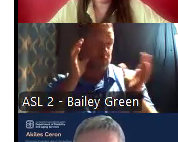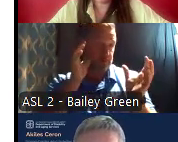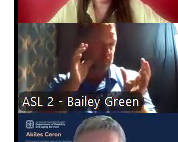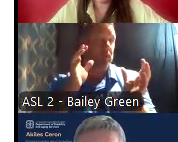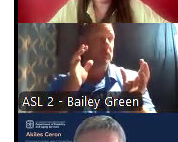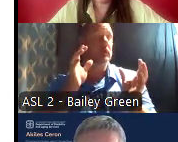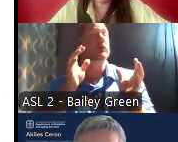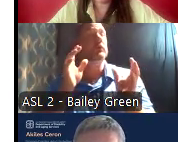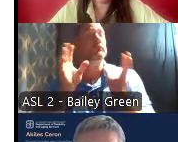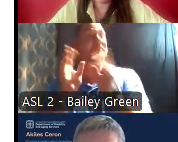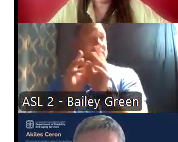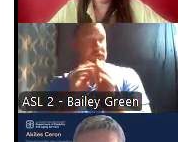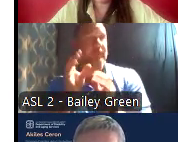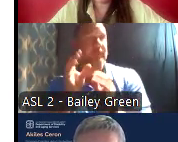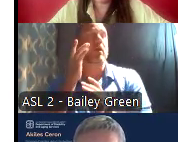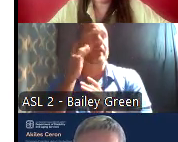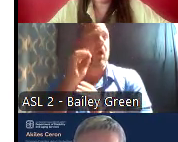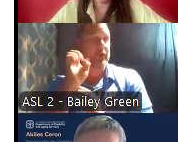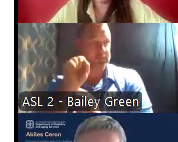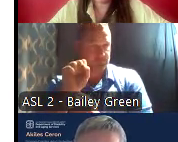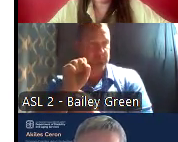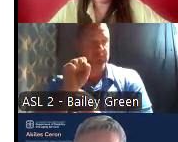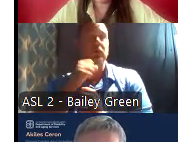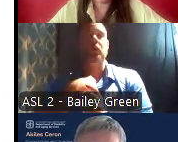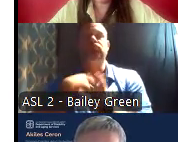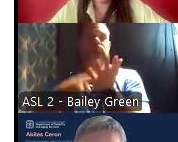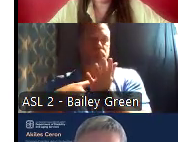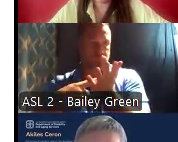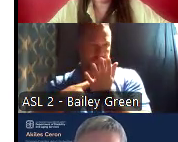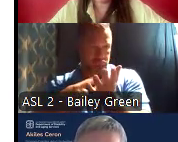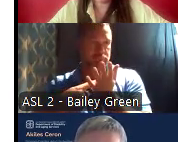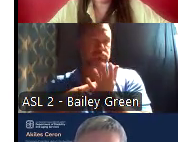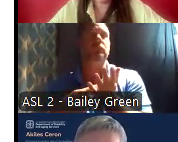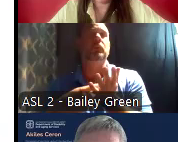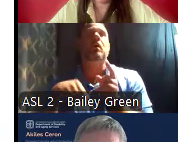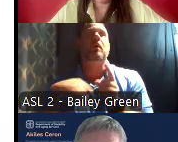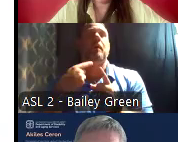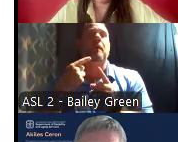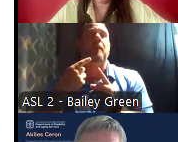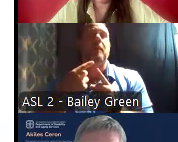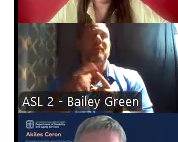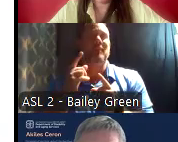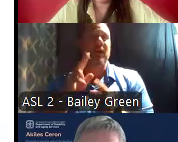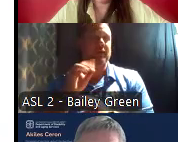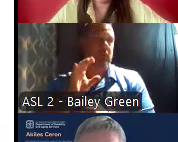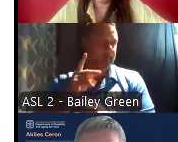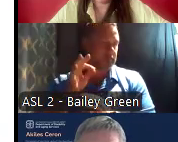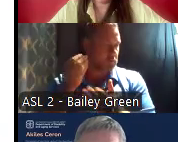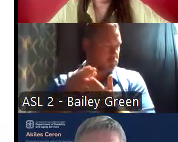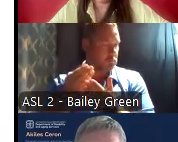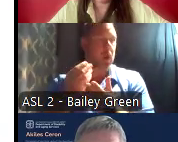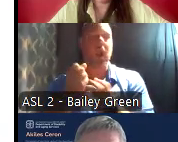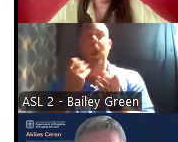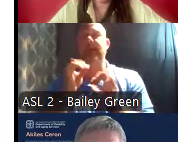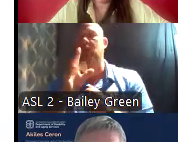a representative from Cal OES, and we had a really robust conversation about VOCA funding and how